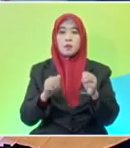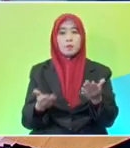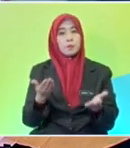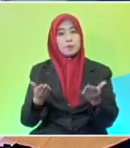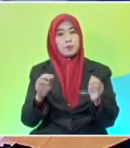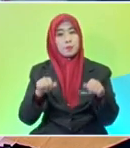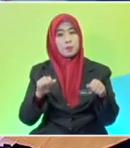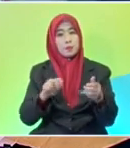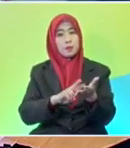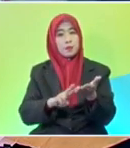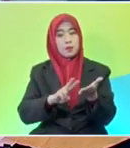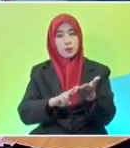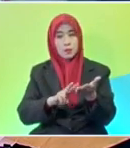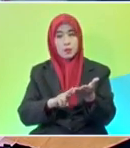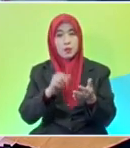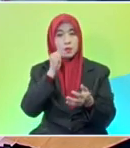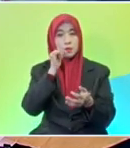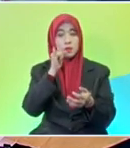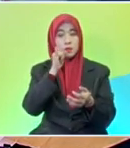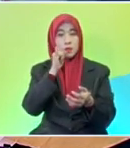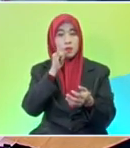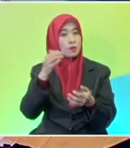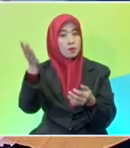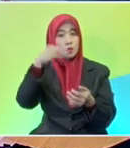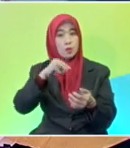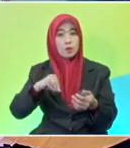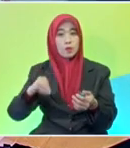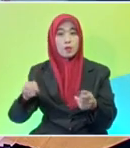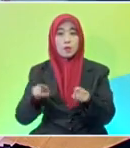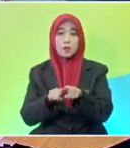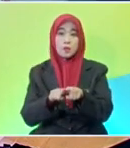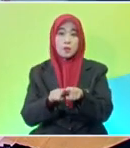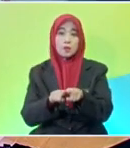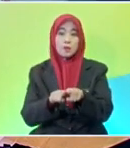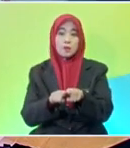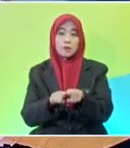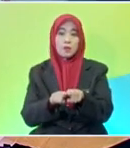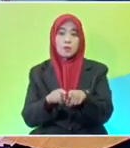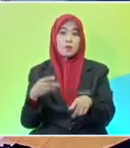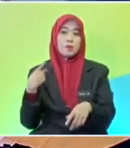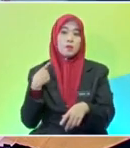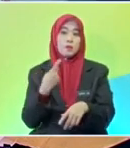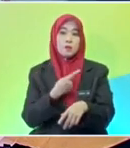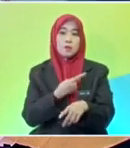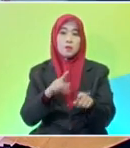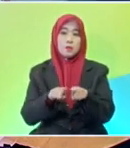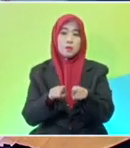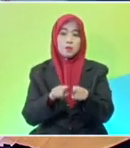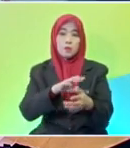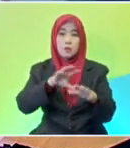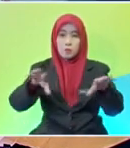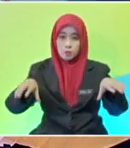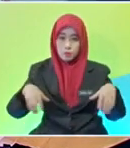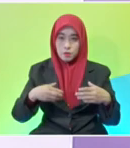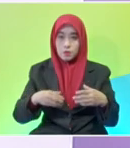question, the puzzles. All right, pupils. Let's do this together, okay? Shall we do down first? Sure. Okay, down